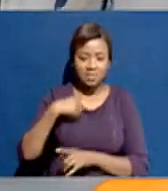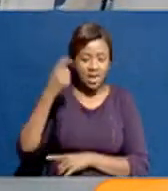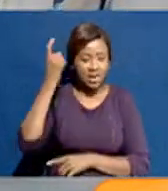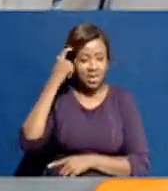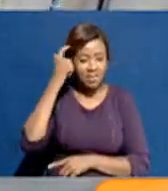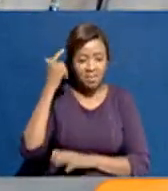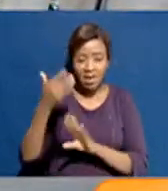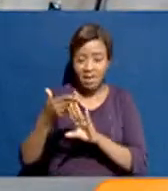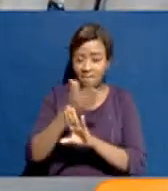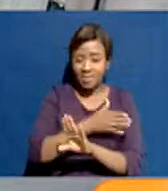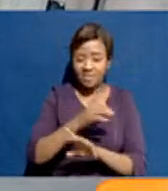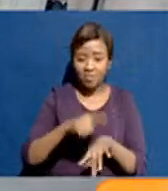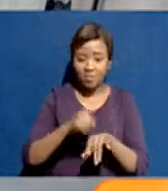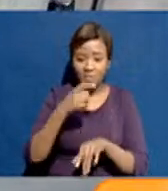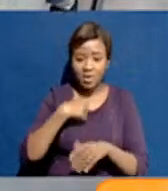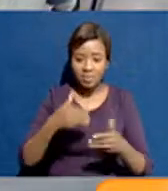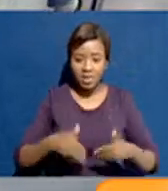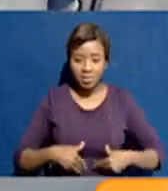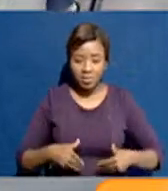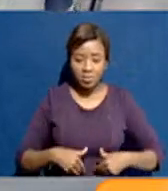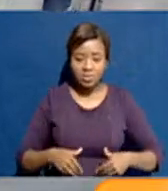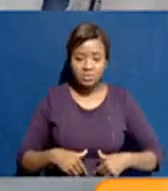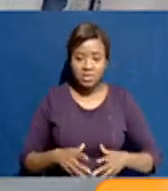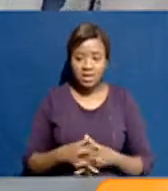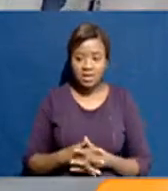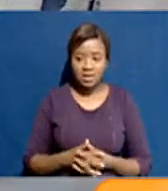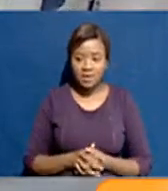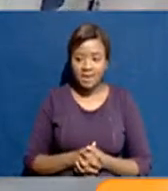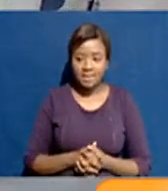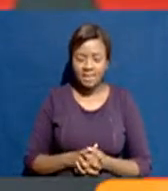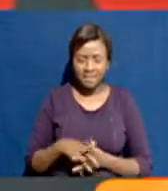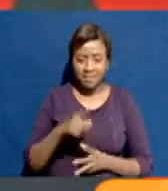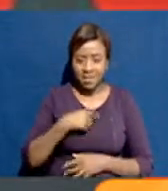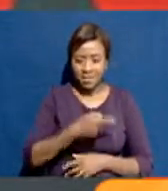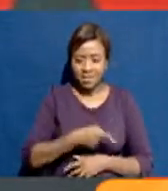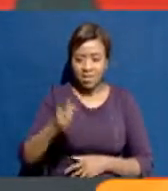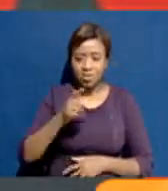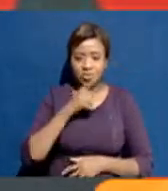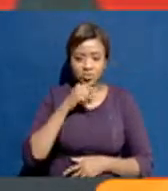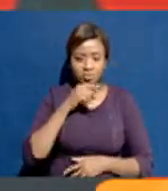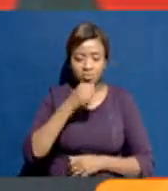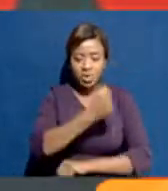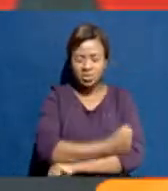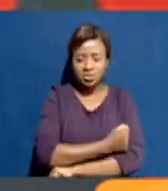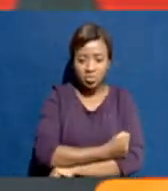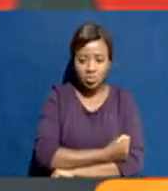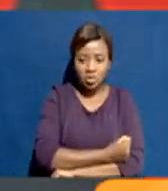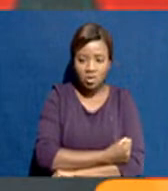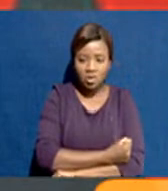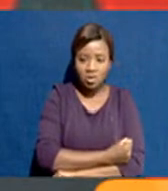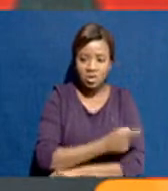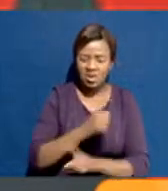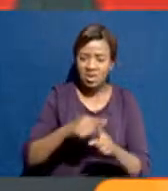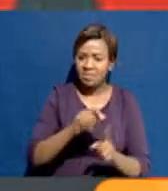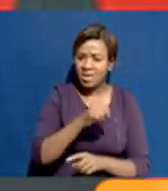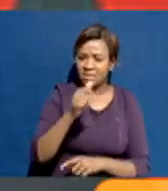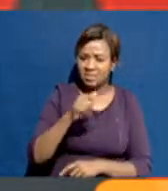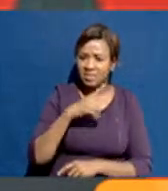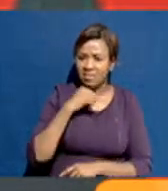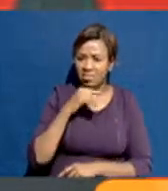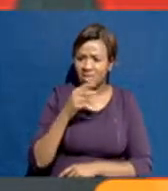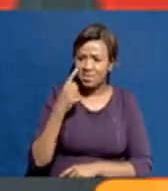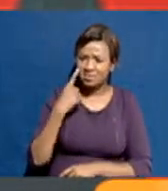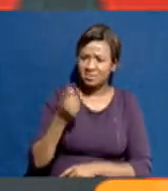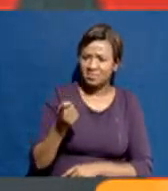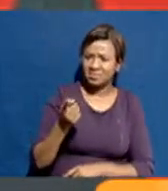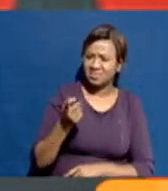and in this advocacy, boys, I would go to boys' schools, and boys are very naughty. They would be like, we don't see it anywhere. We